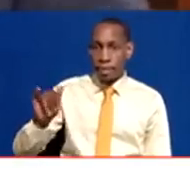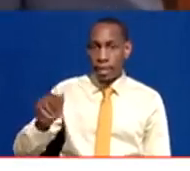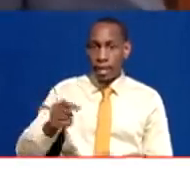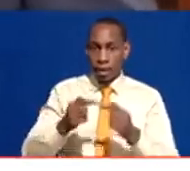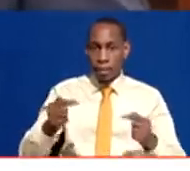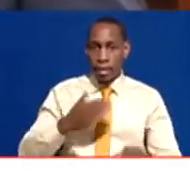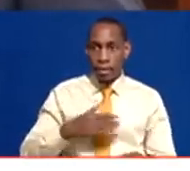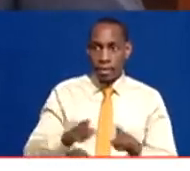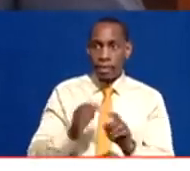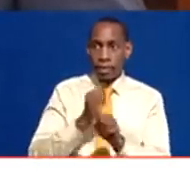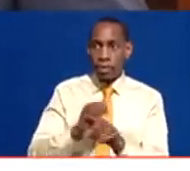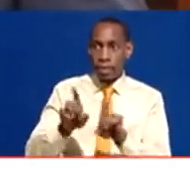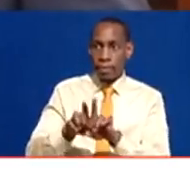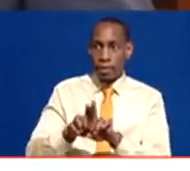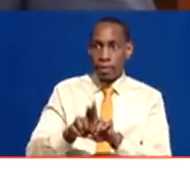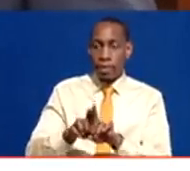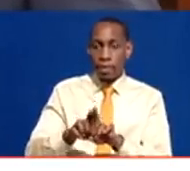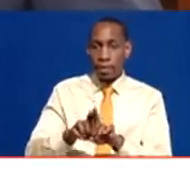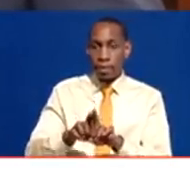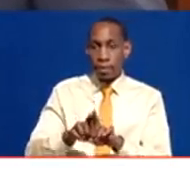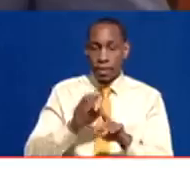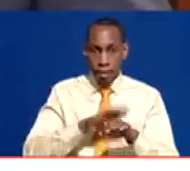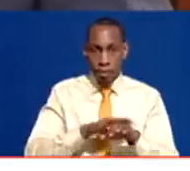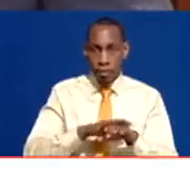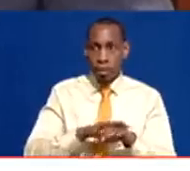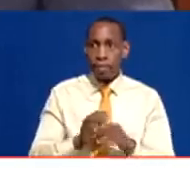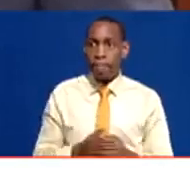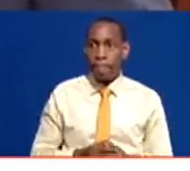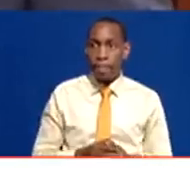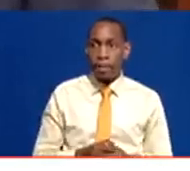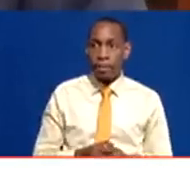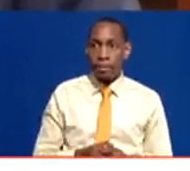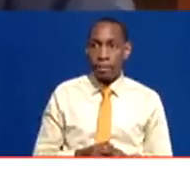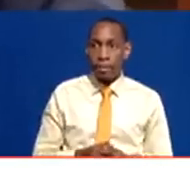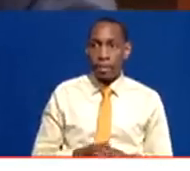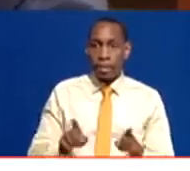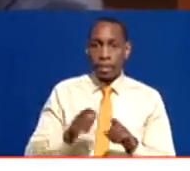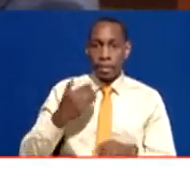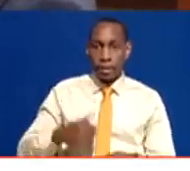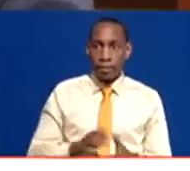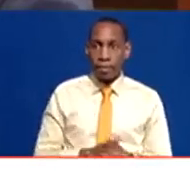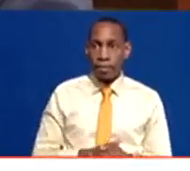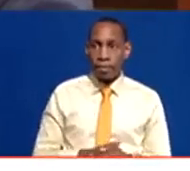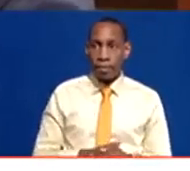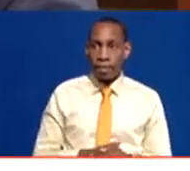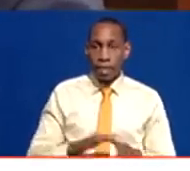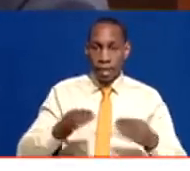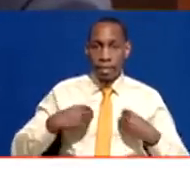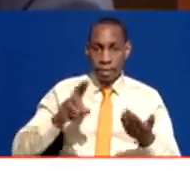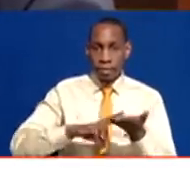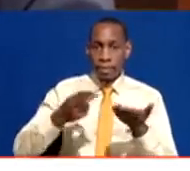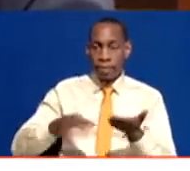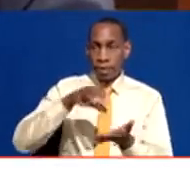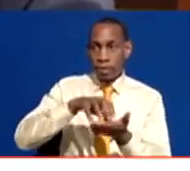exactly what is noble and good. I have conceded the defeat in this